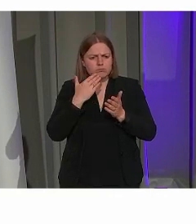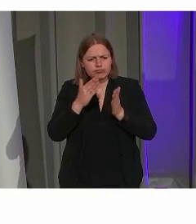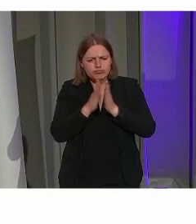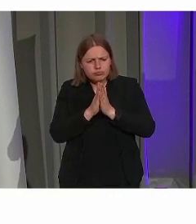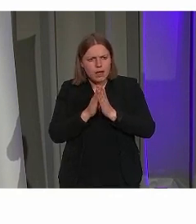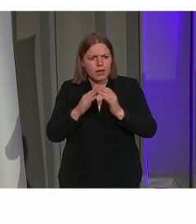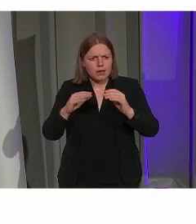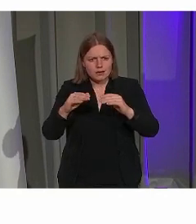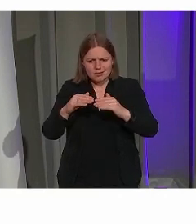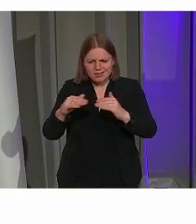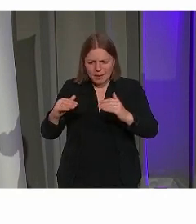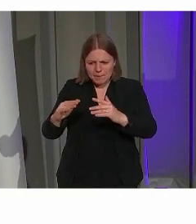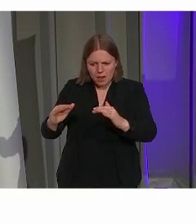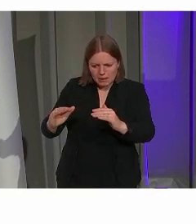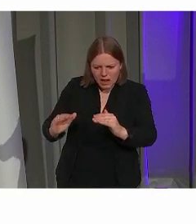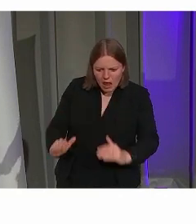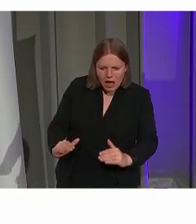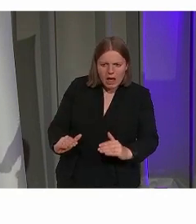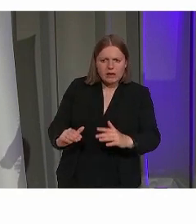Additionally,